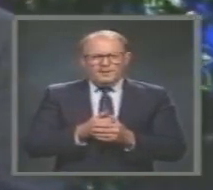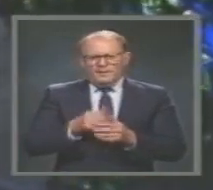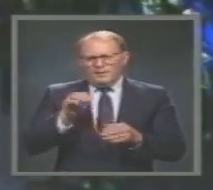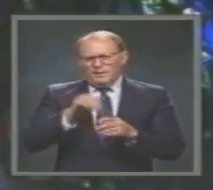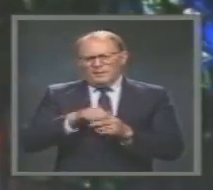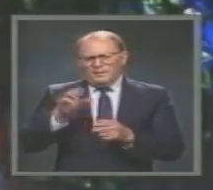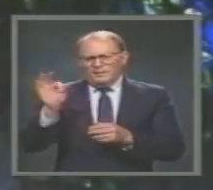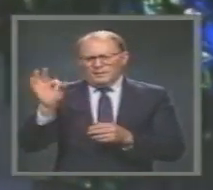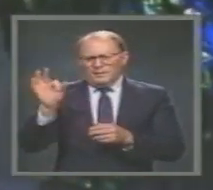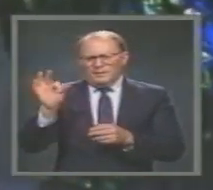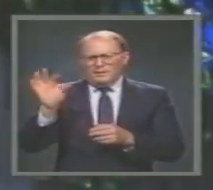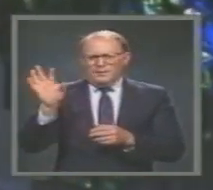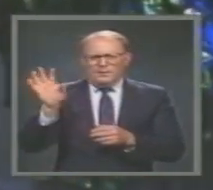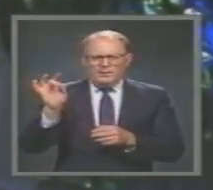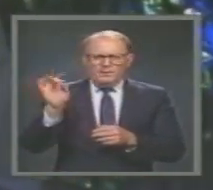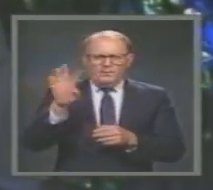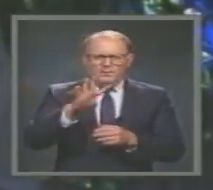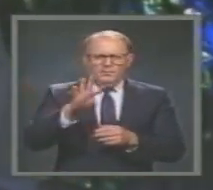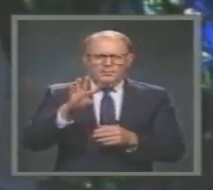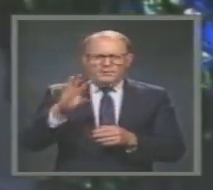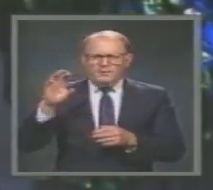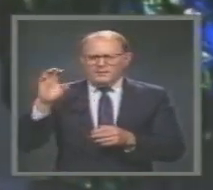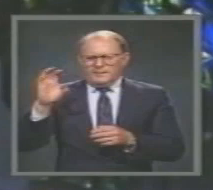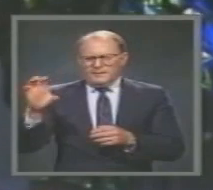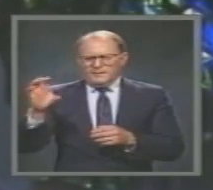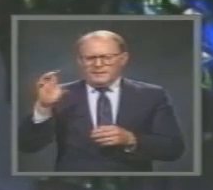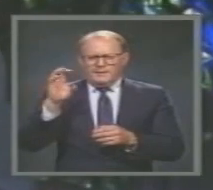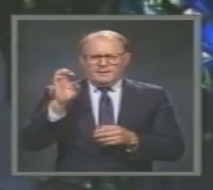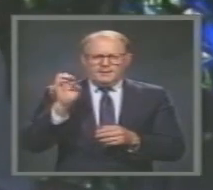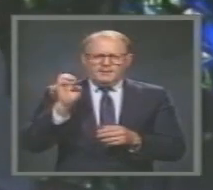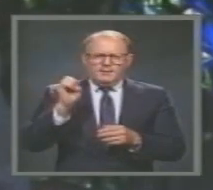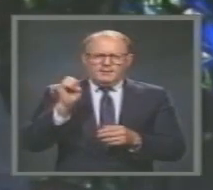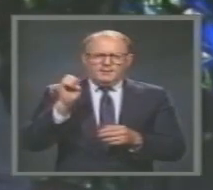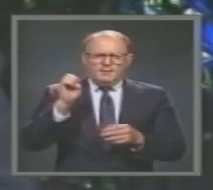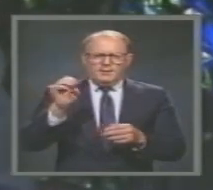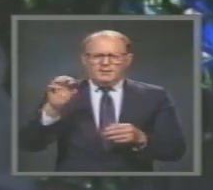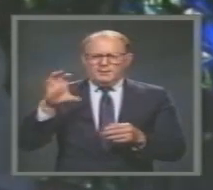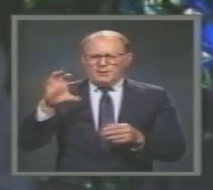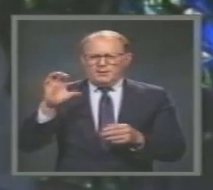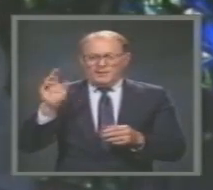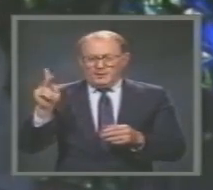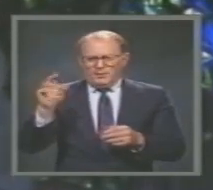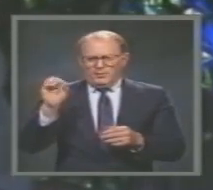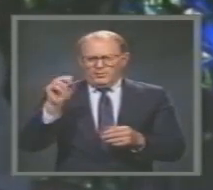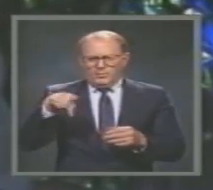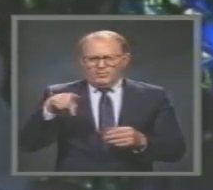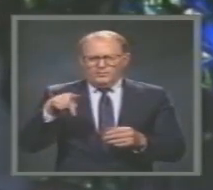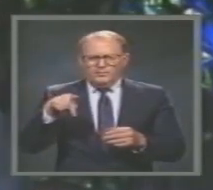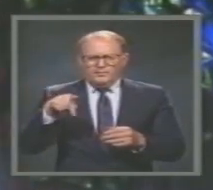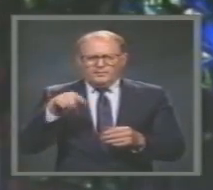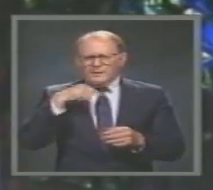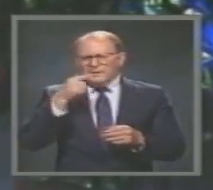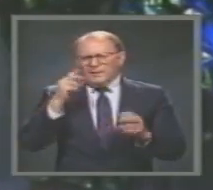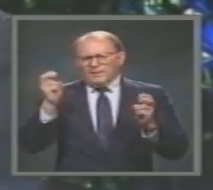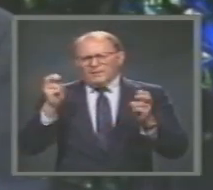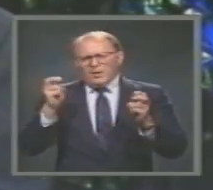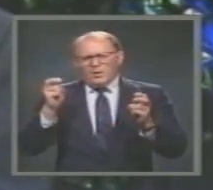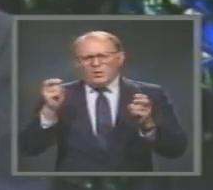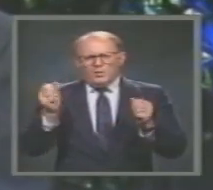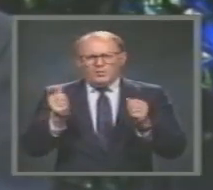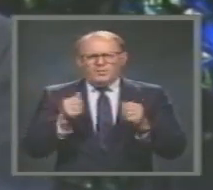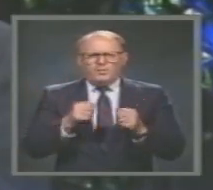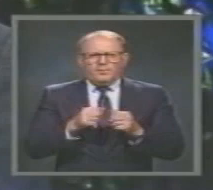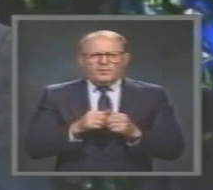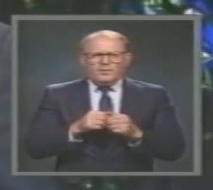1984, Dr. C. Everett Koop, the distinguished Surgeon General of the United States at that time, said, "Without going into all